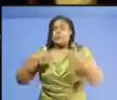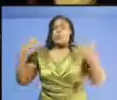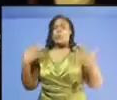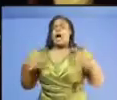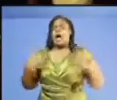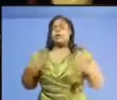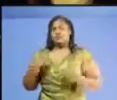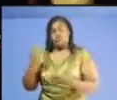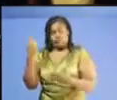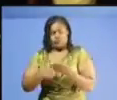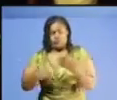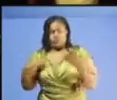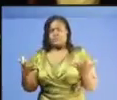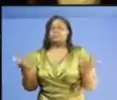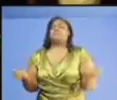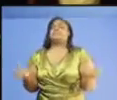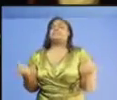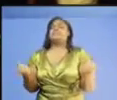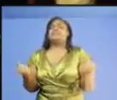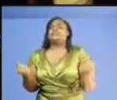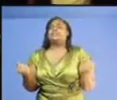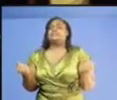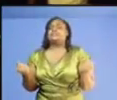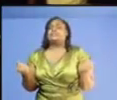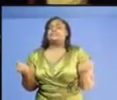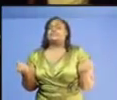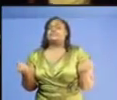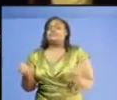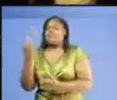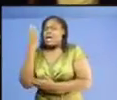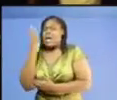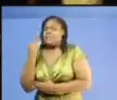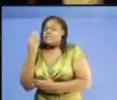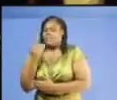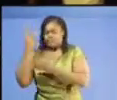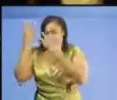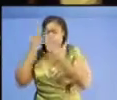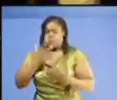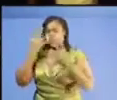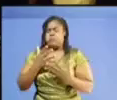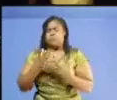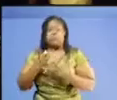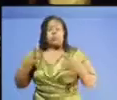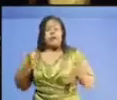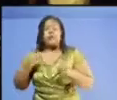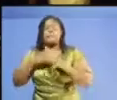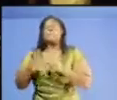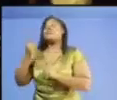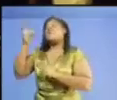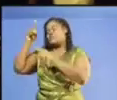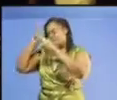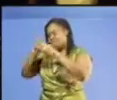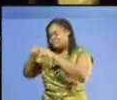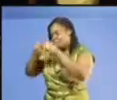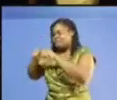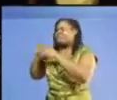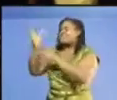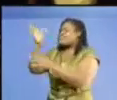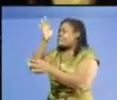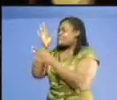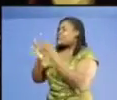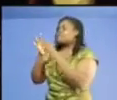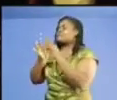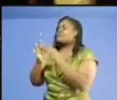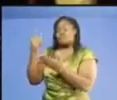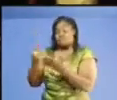us have been wrapped tight in the velvet blanket of sorrow, but you have been faithful. Some of